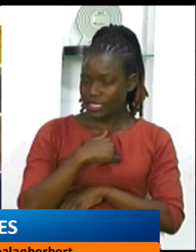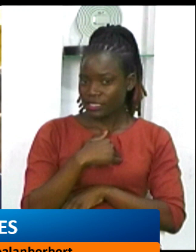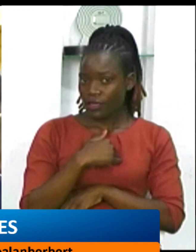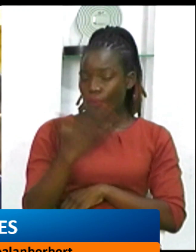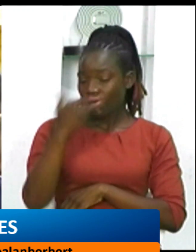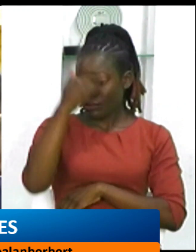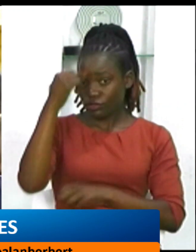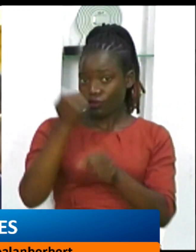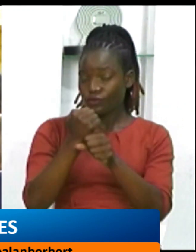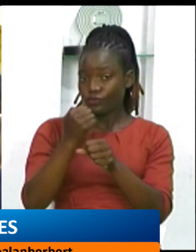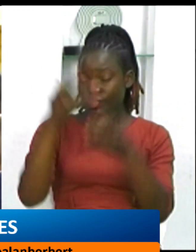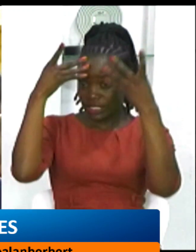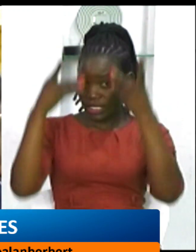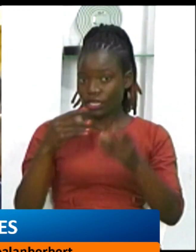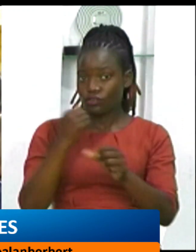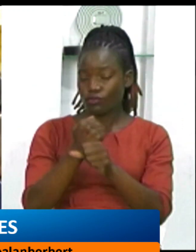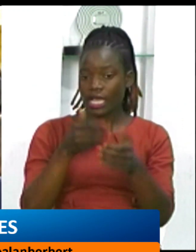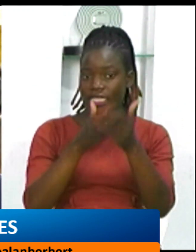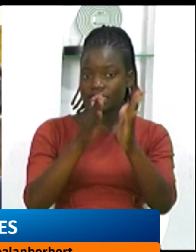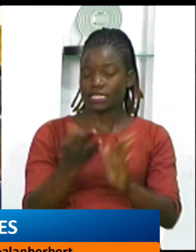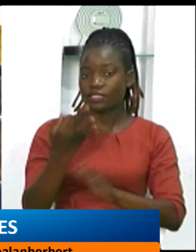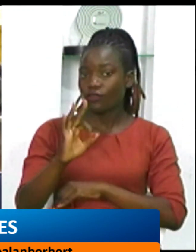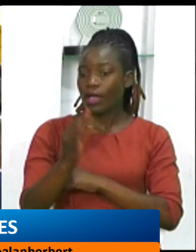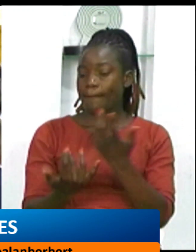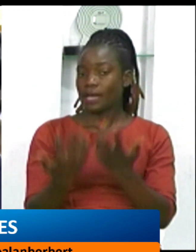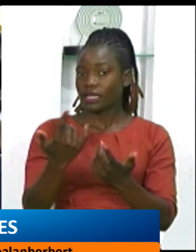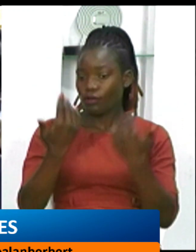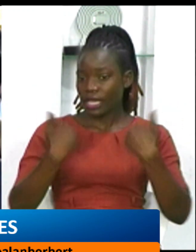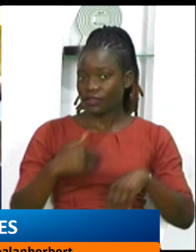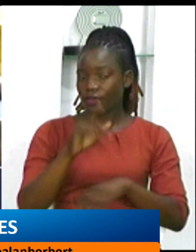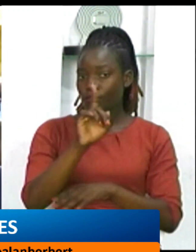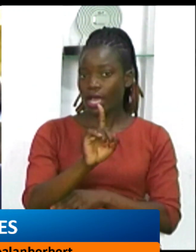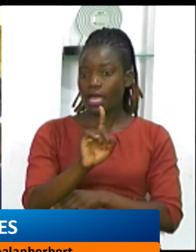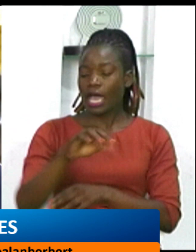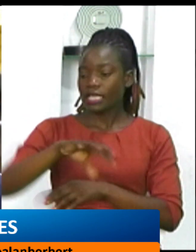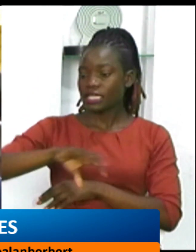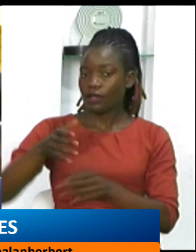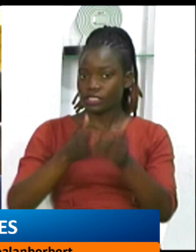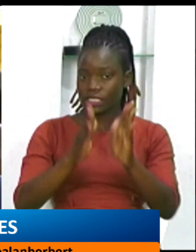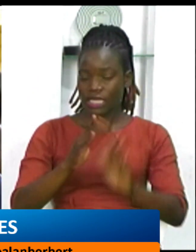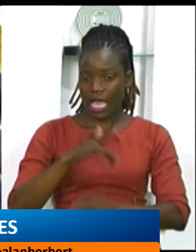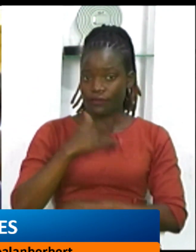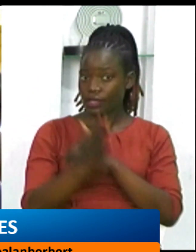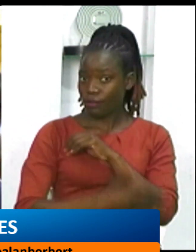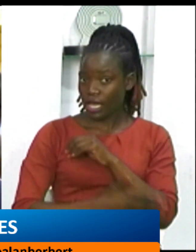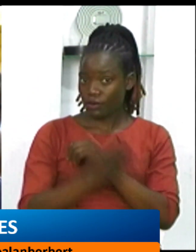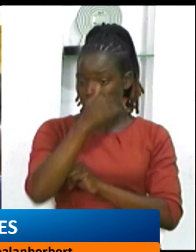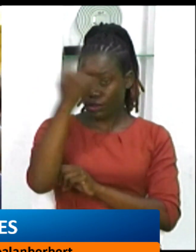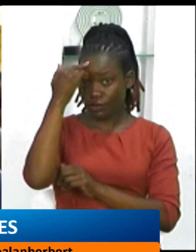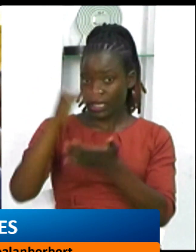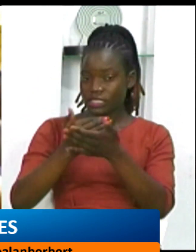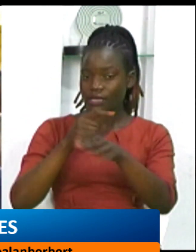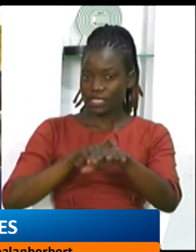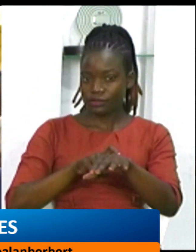as leaders of Baringo. I was one of them. As a county leader, I feel so bad because sometimes